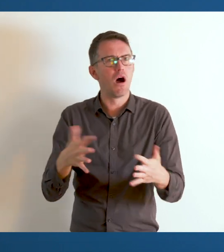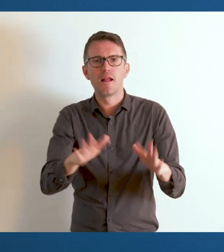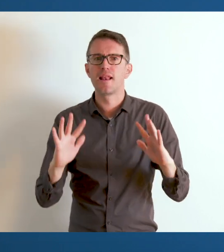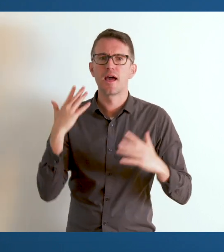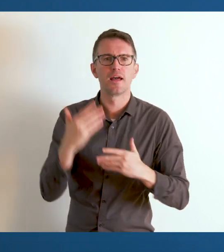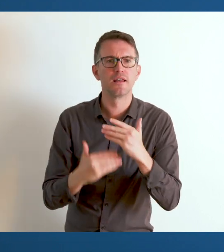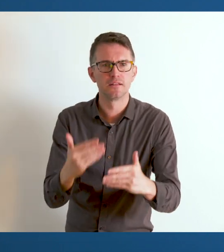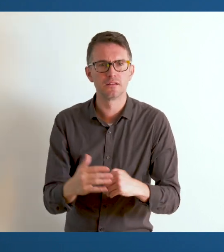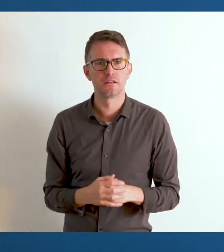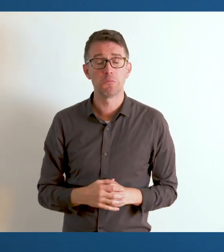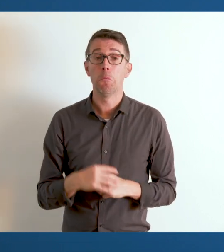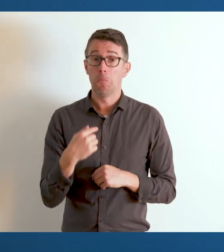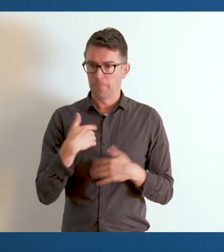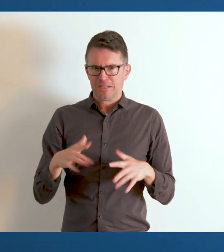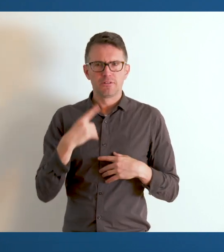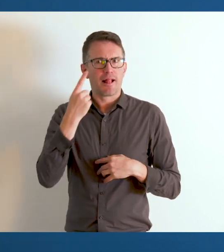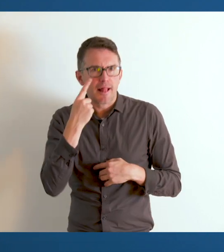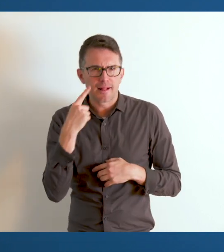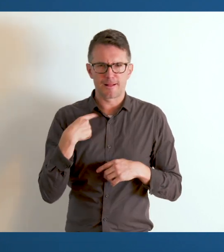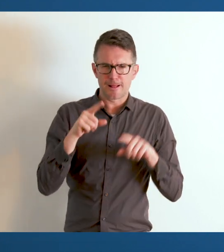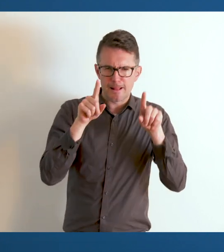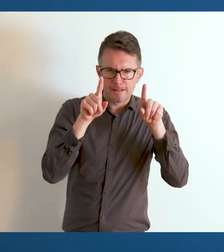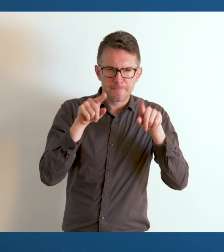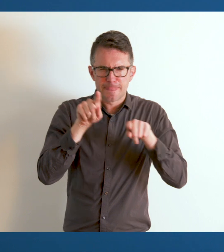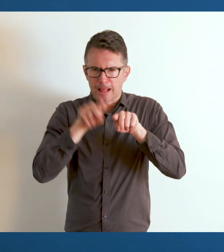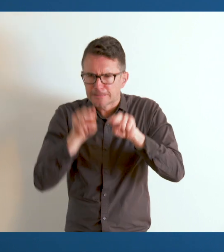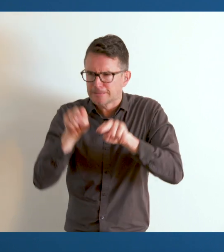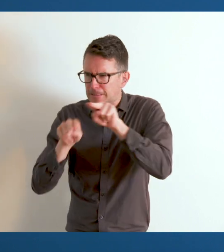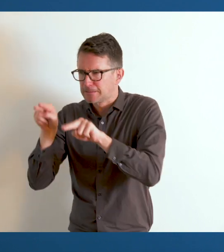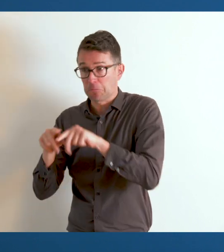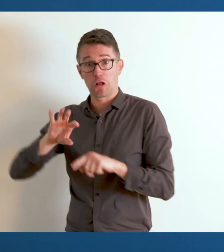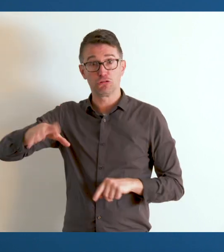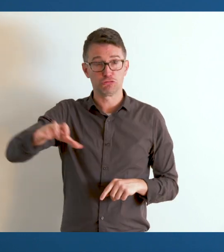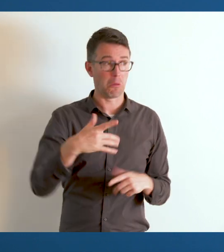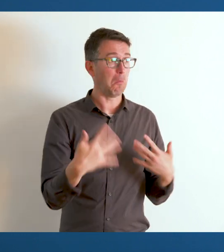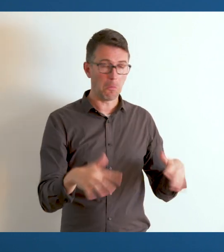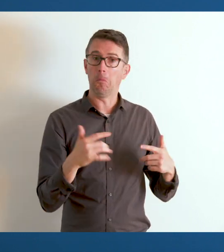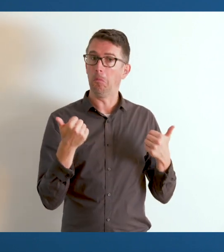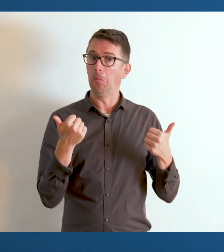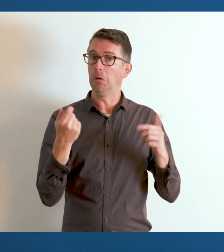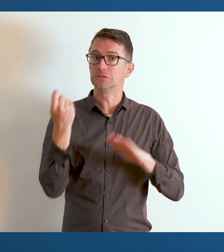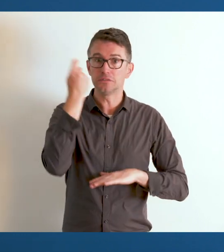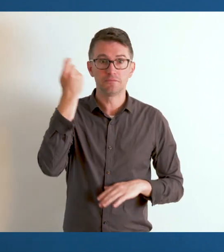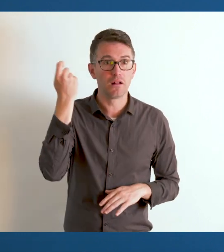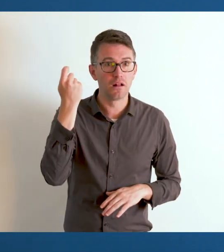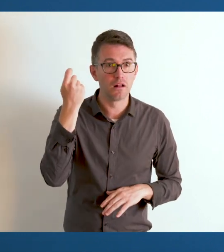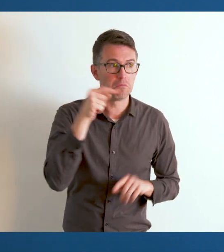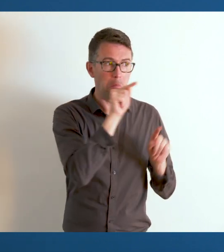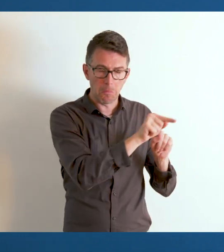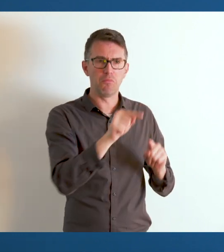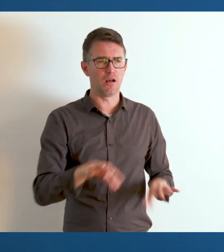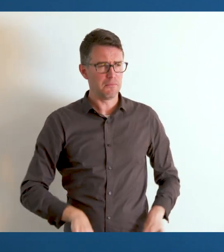tested successfully in many countries, low, middle, and high-income countries, in multiple languages. So we have the